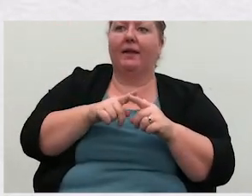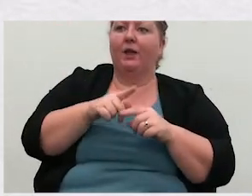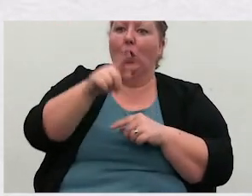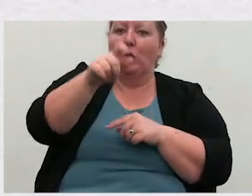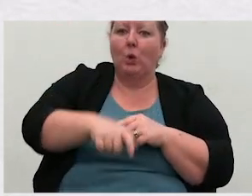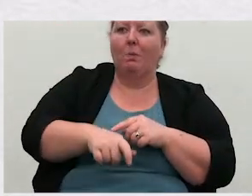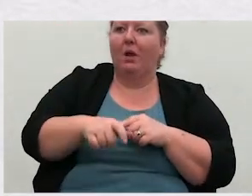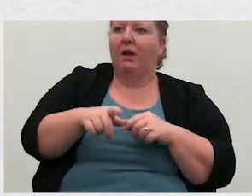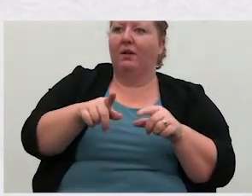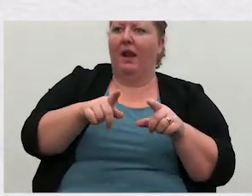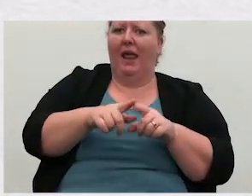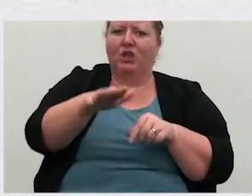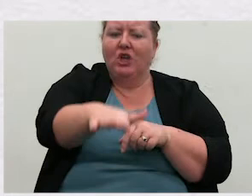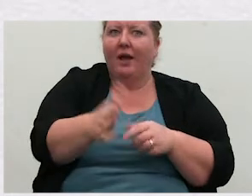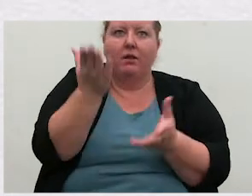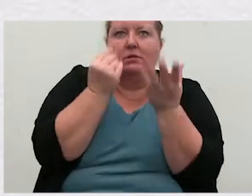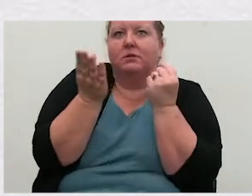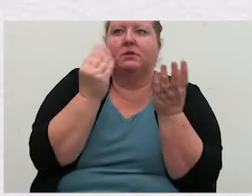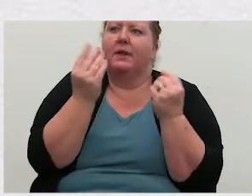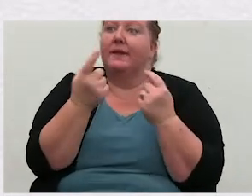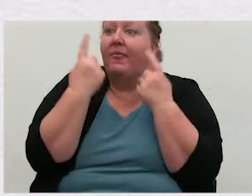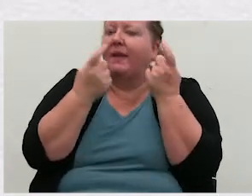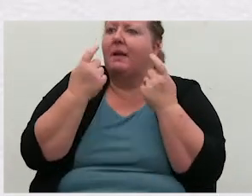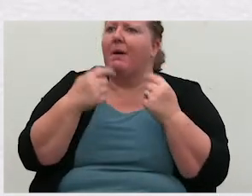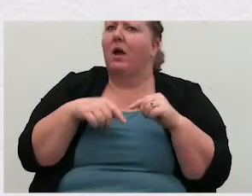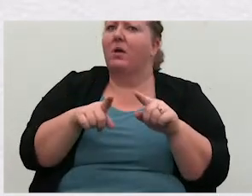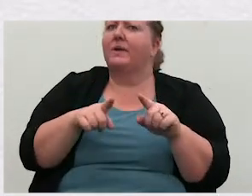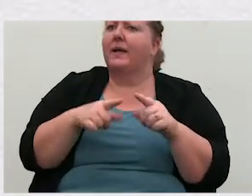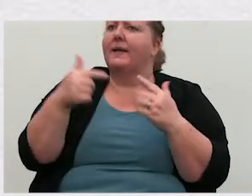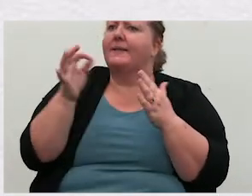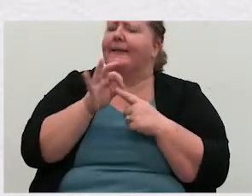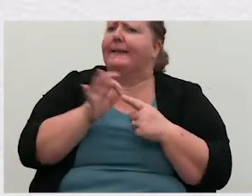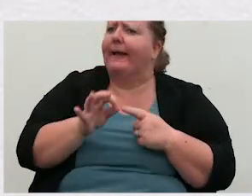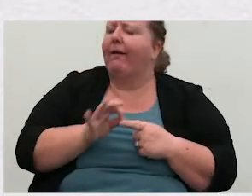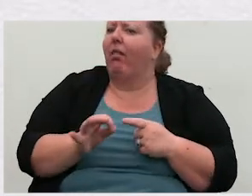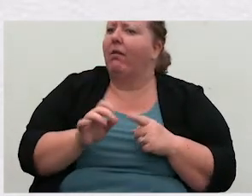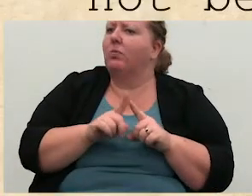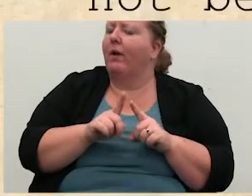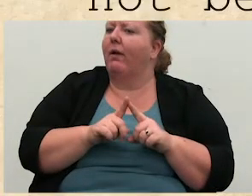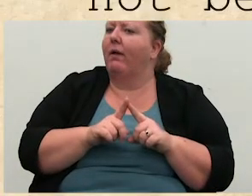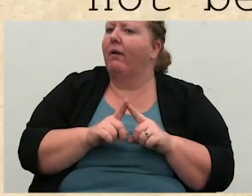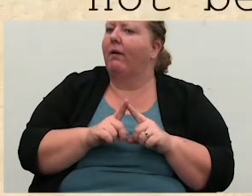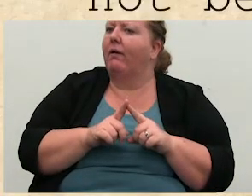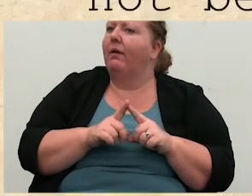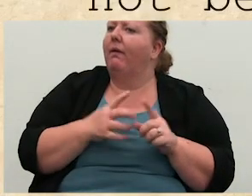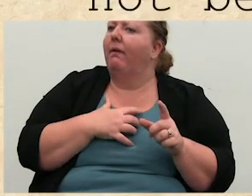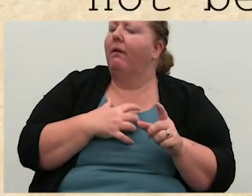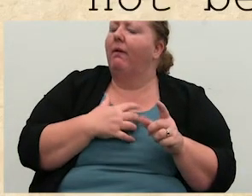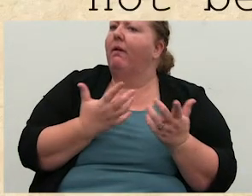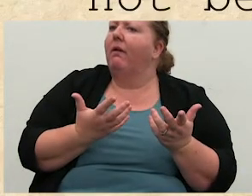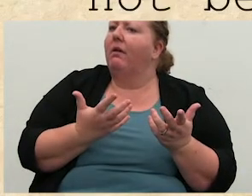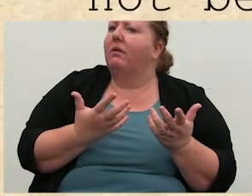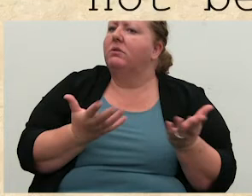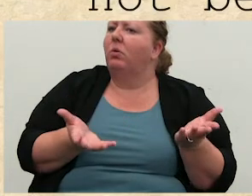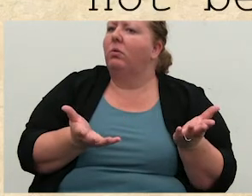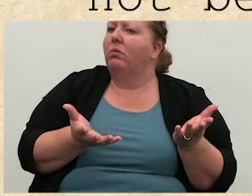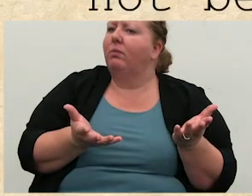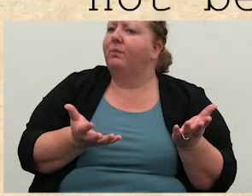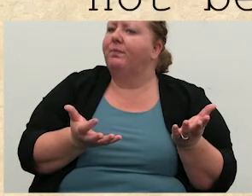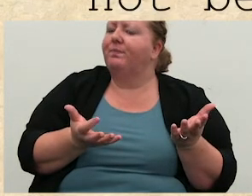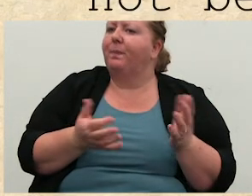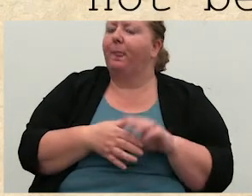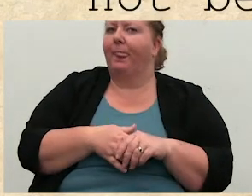child. Not only that, he's thinking about it in incredible detail. So he thinks, well,